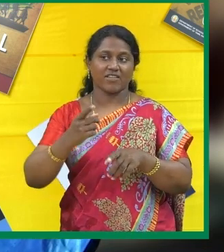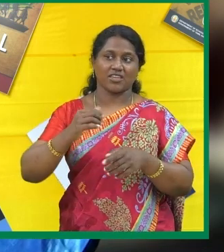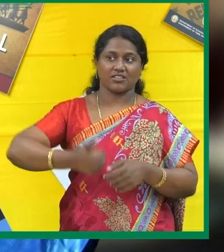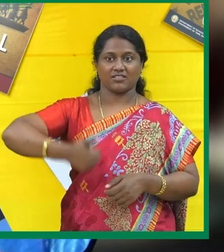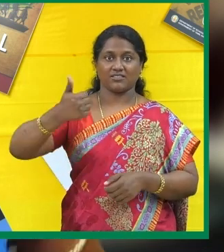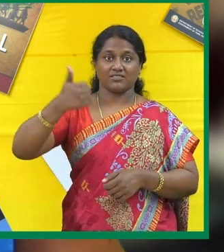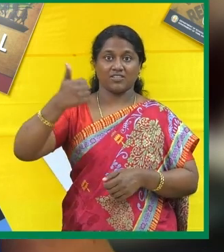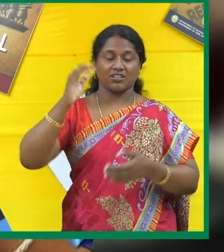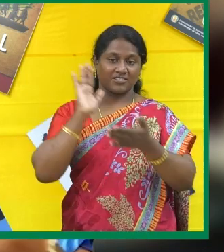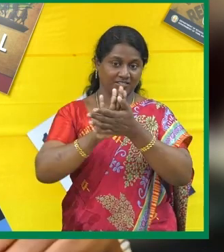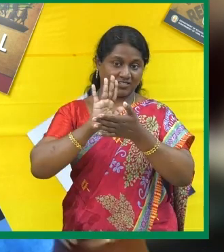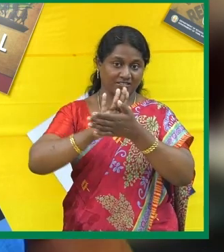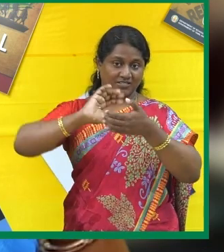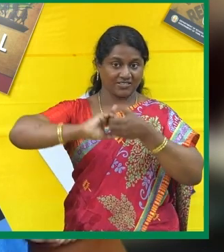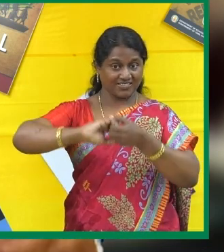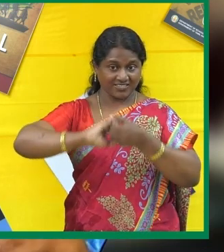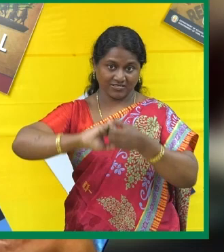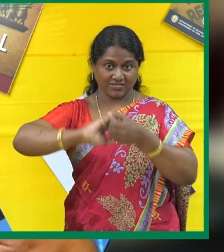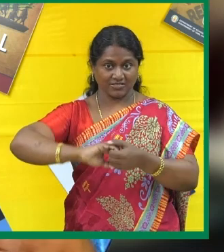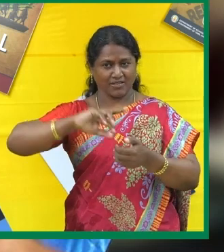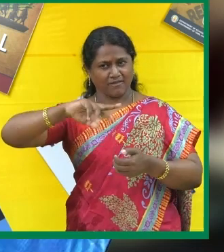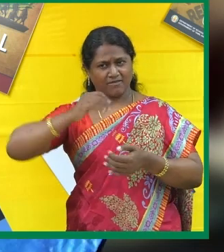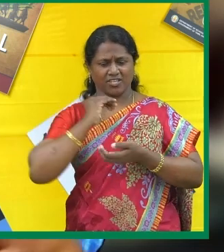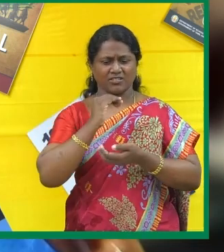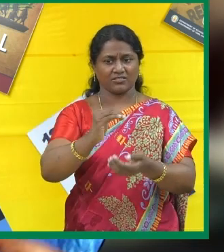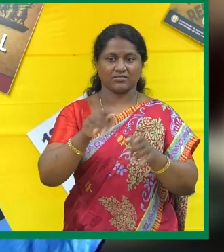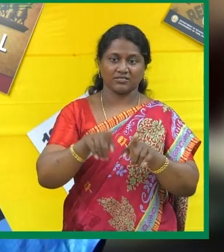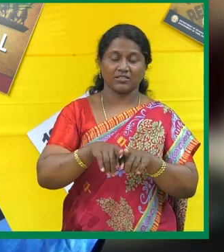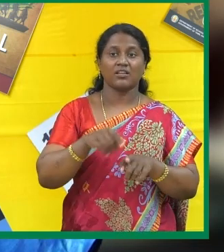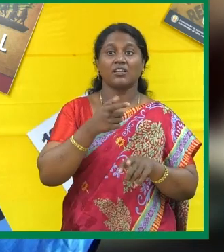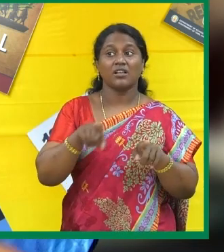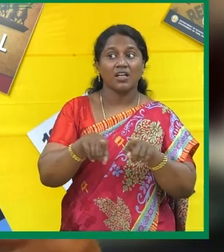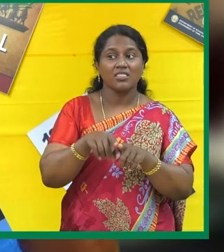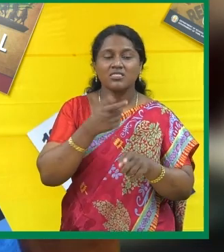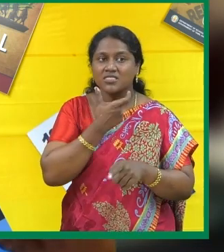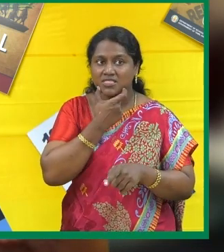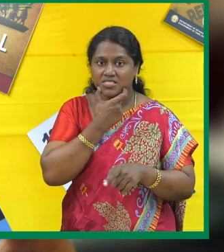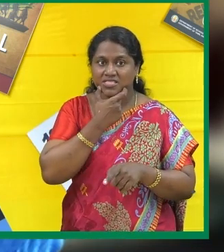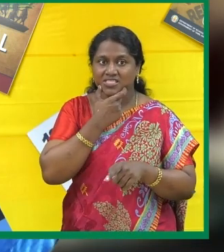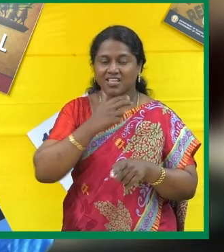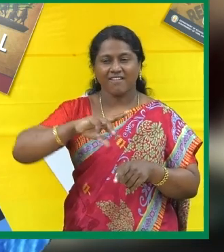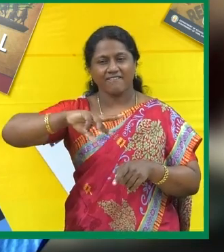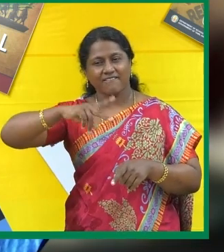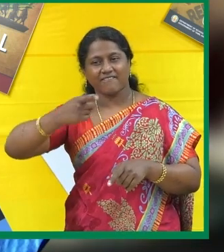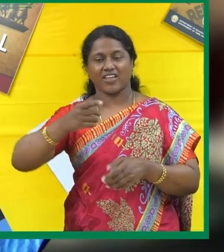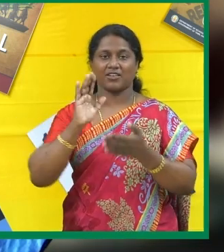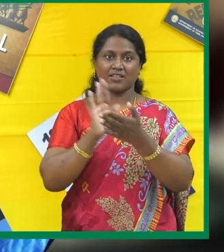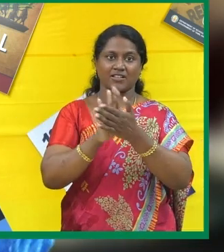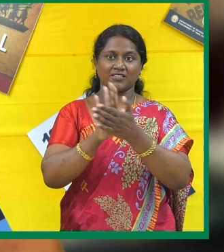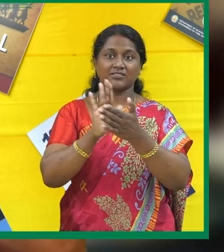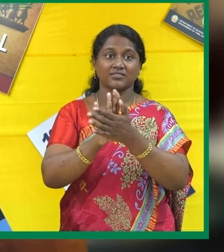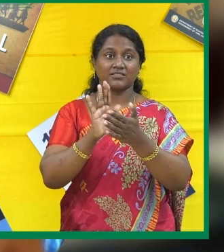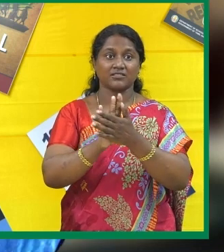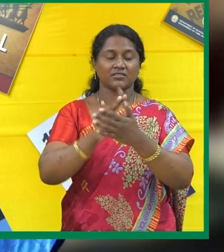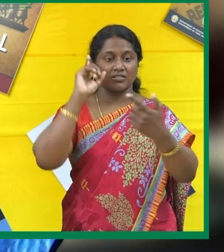appreciation. When you are growing young also, you will have a lot of adventures, so many programs you will attend, you will